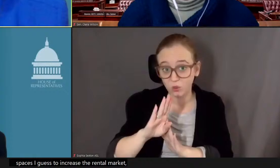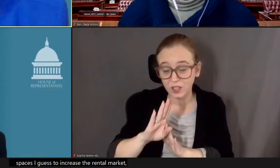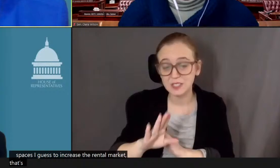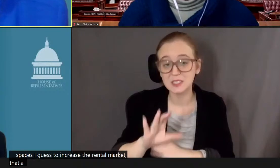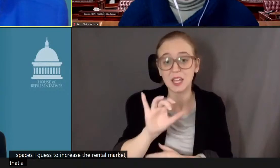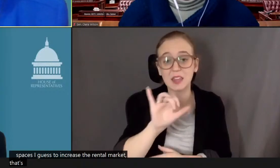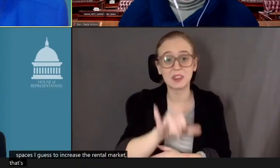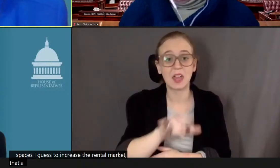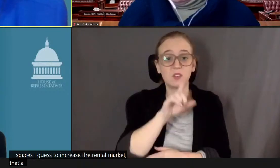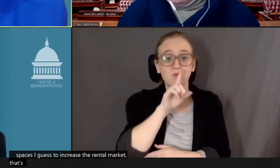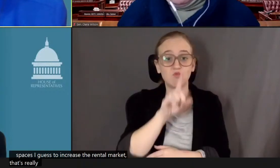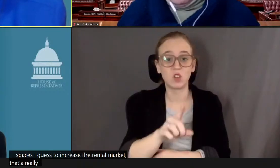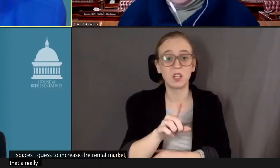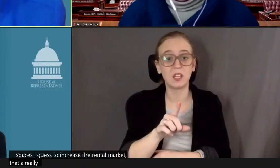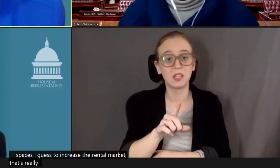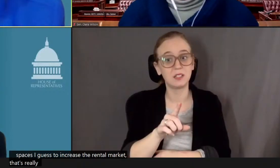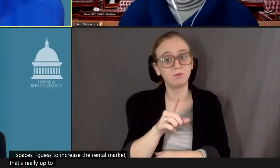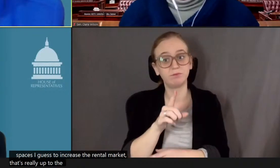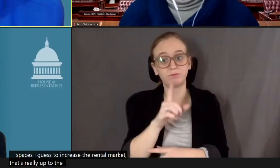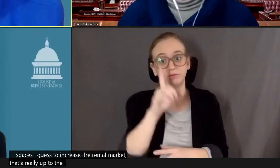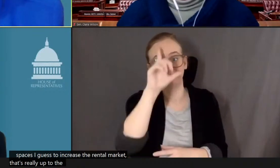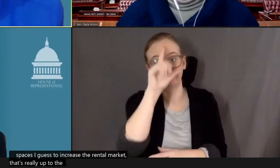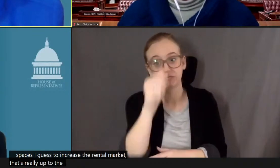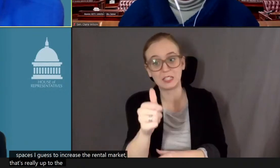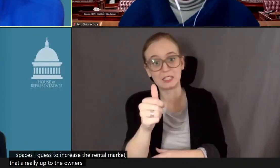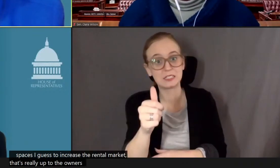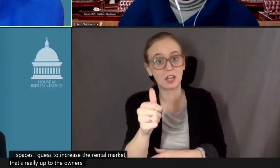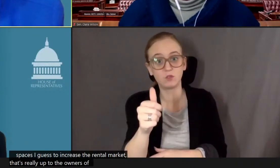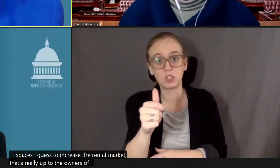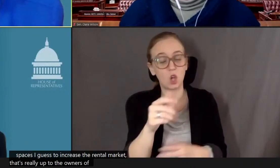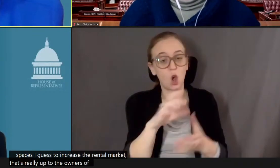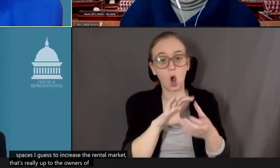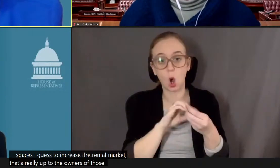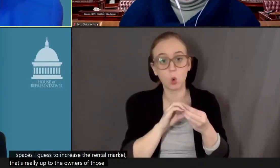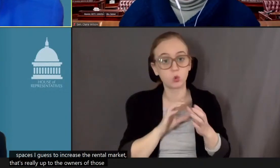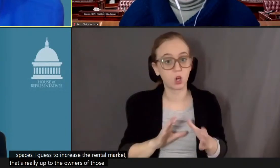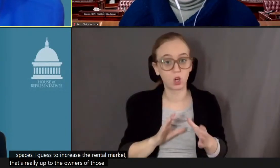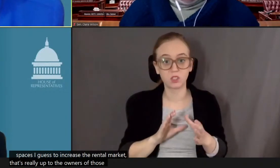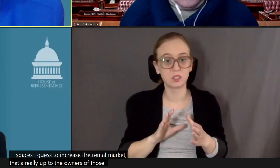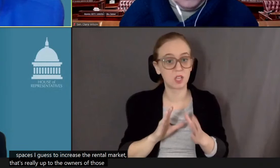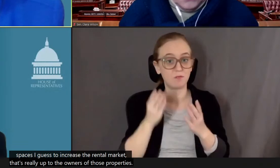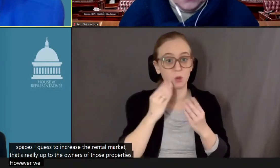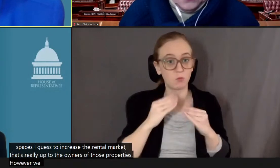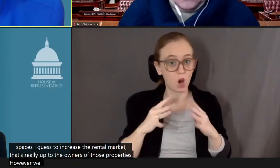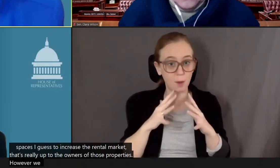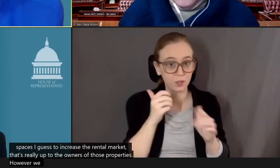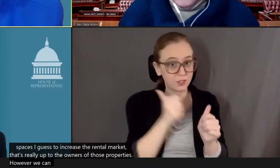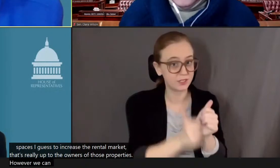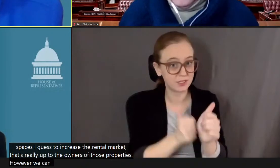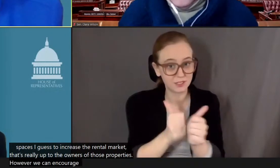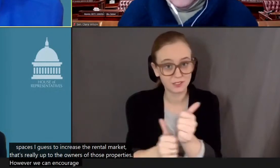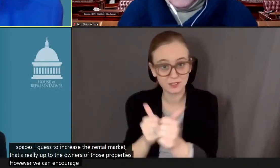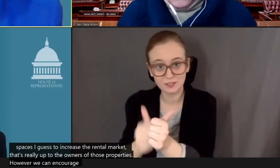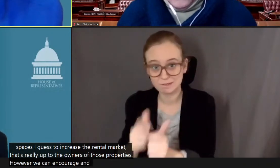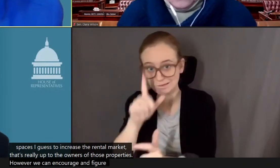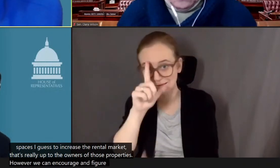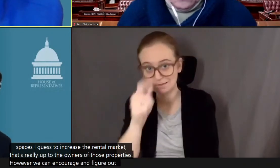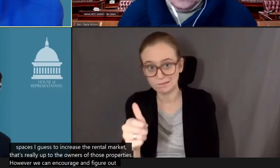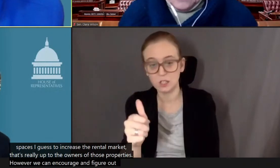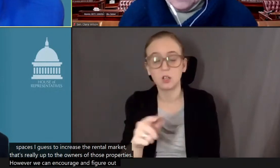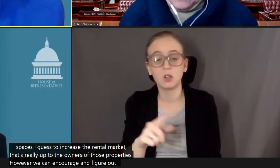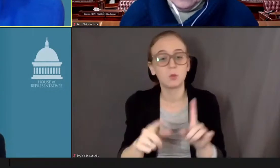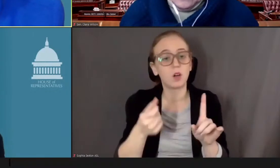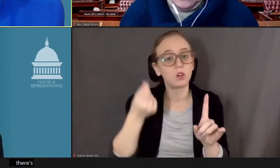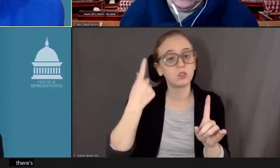to the owners of those properties. However, we can encourage and figure out if there's a